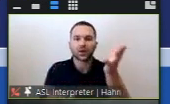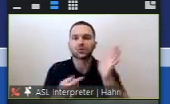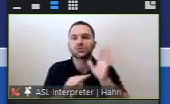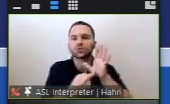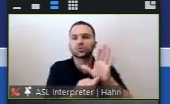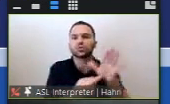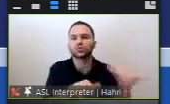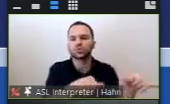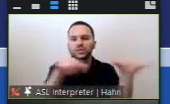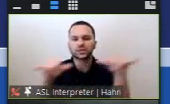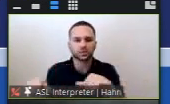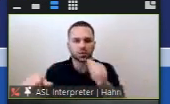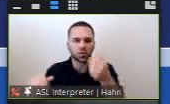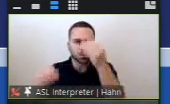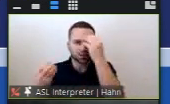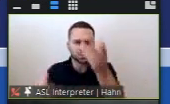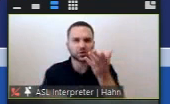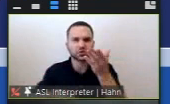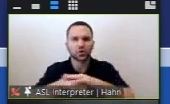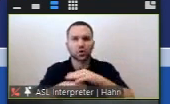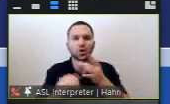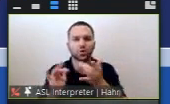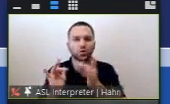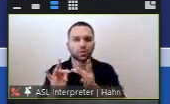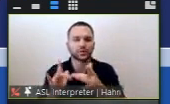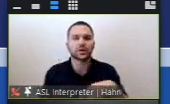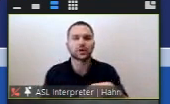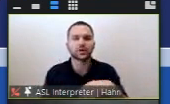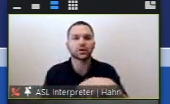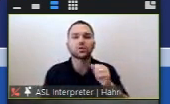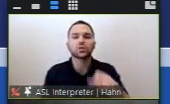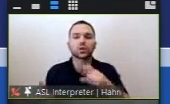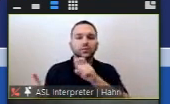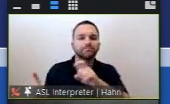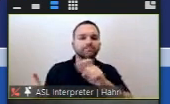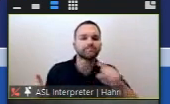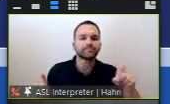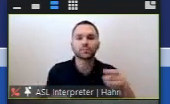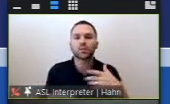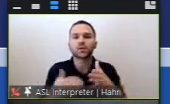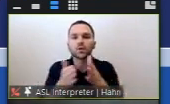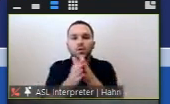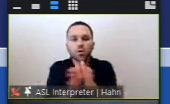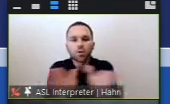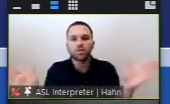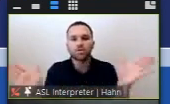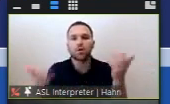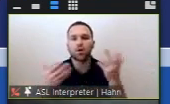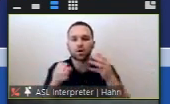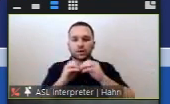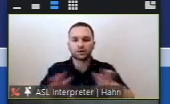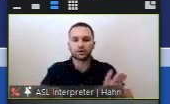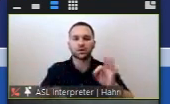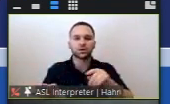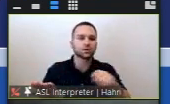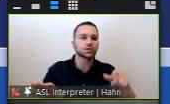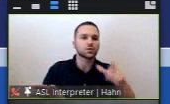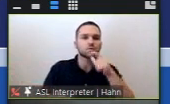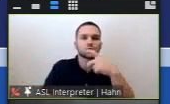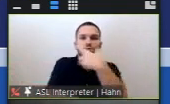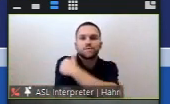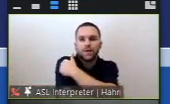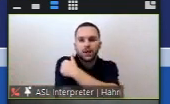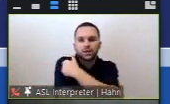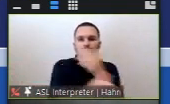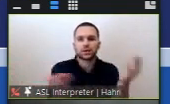website. So what you can do in this particular figure is look at the overall distribution of the vaccinated population here in Colorado. And that's shown